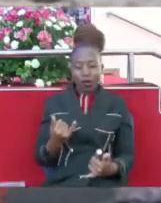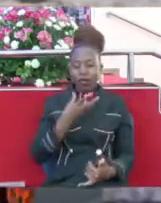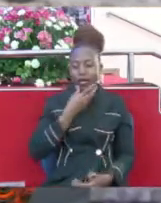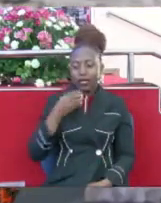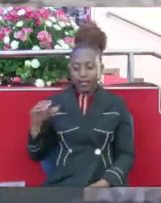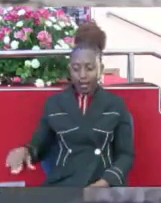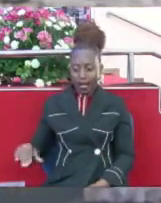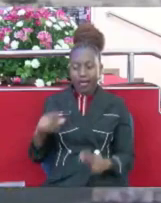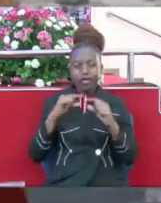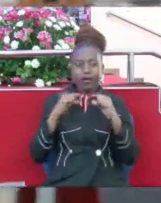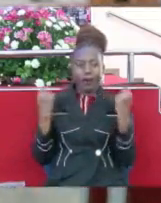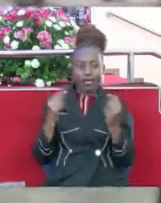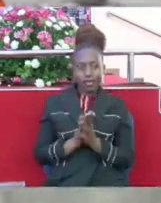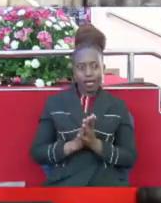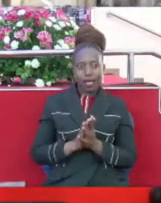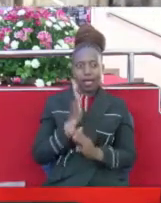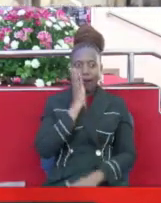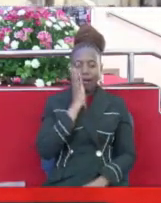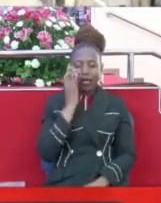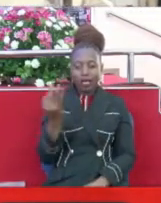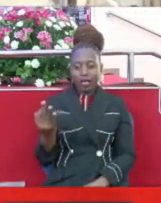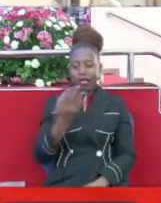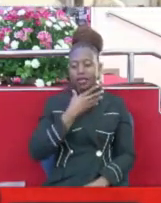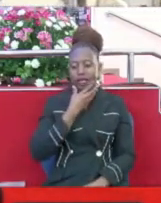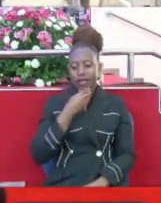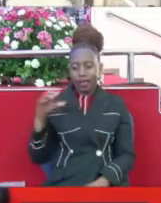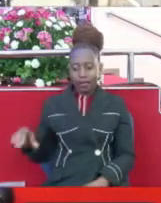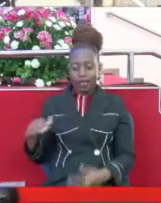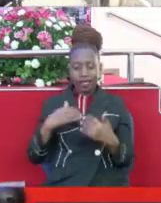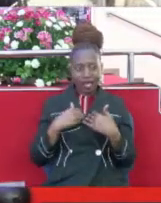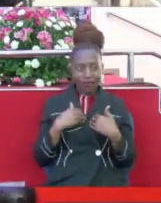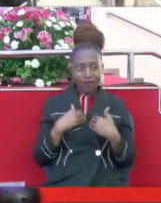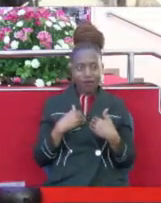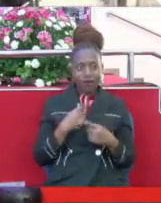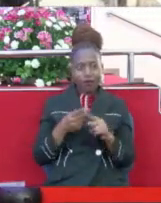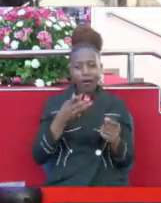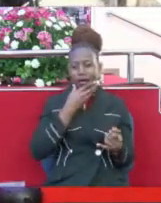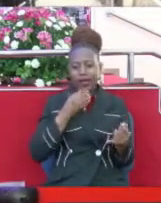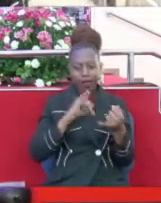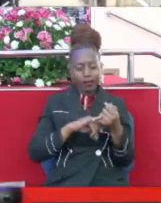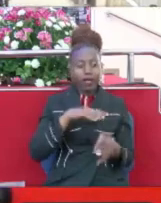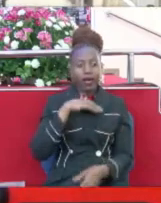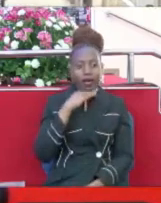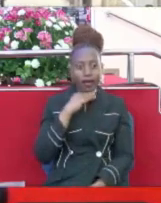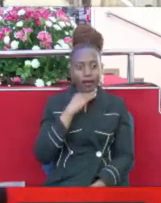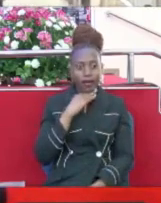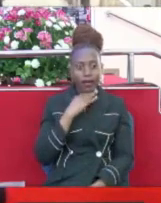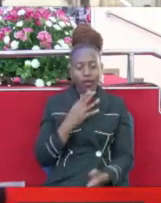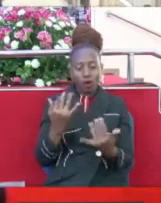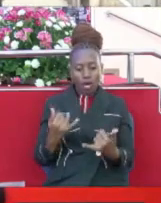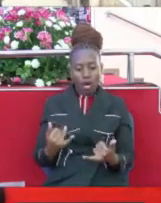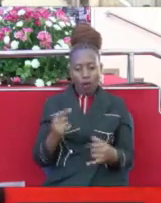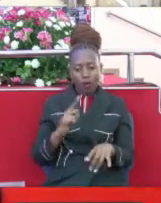He had three sons and she was a widow, but she would wake up in the morning at the wee hours